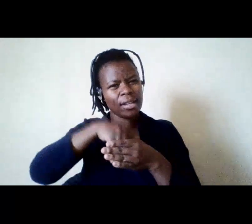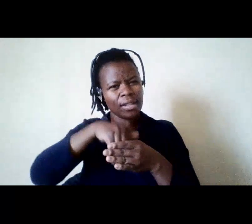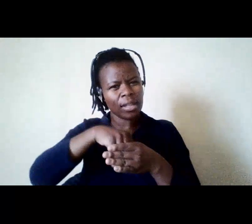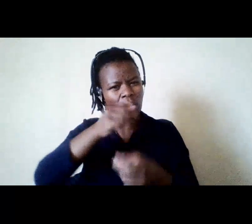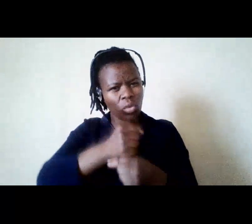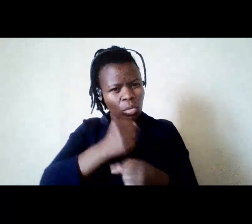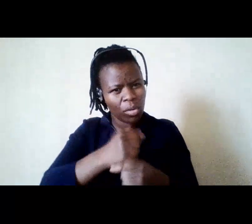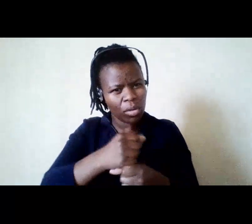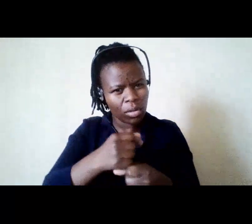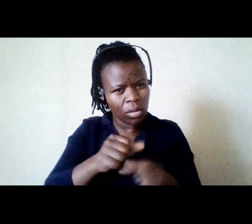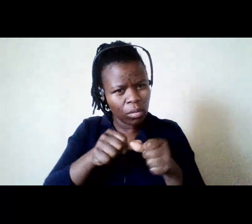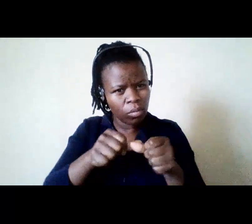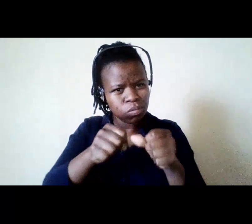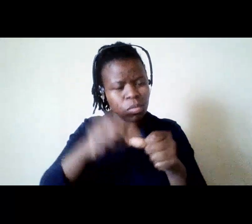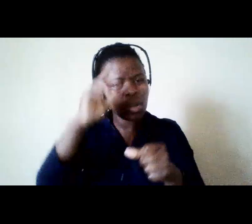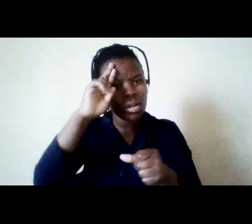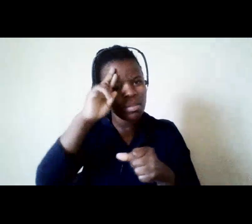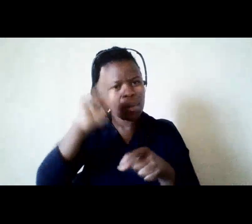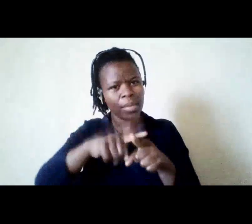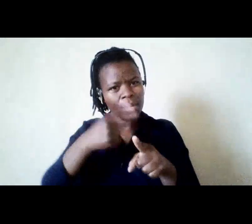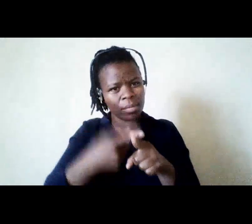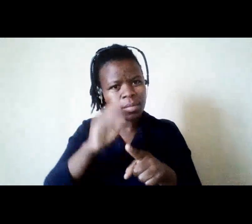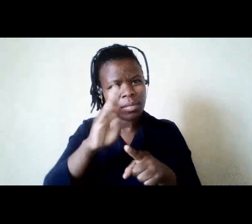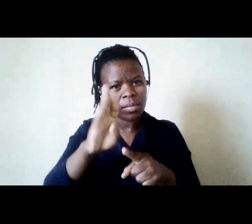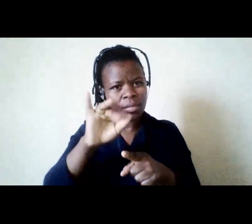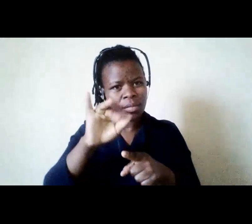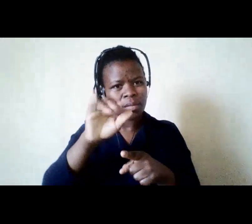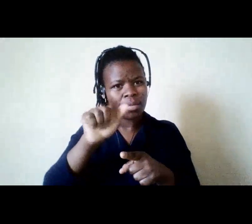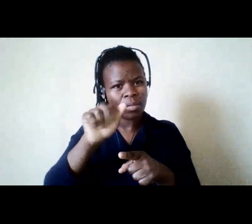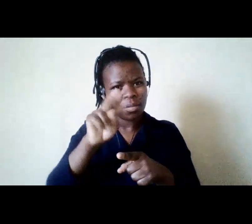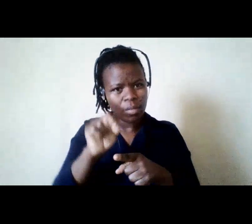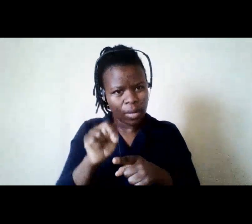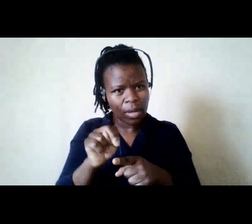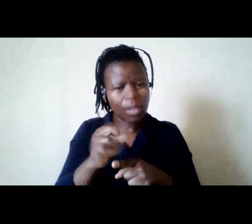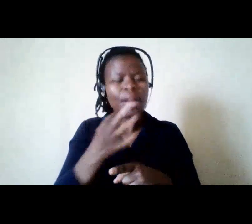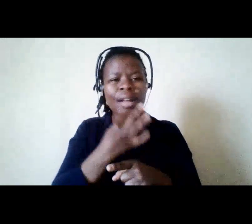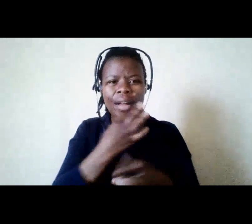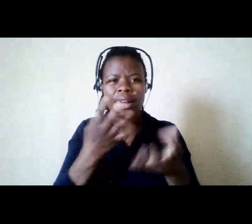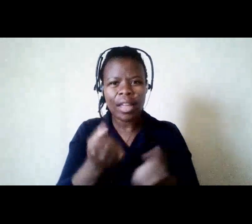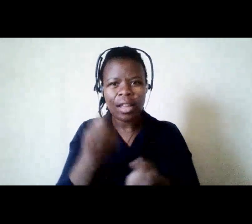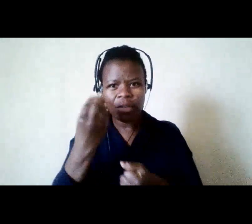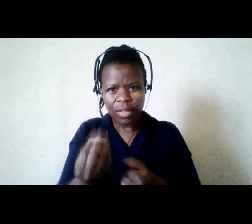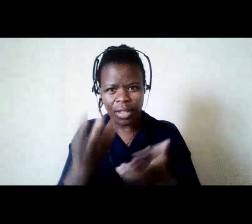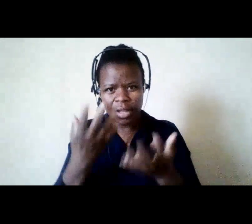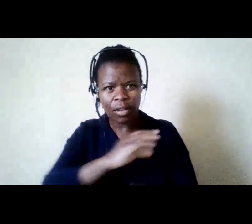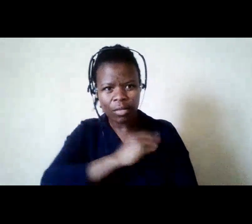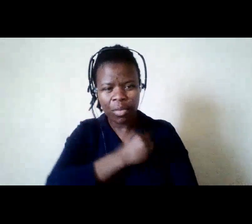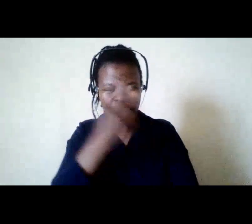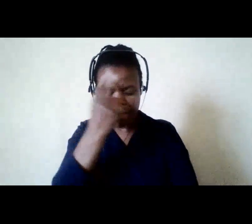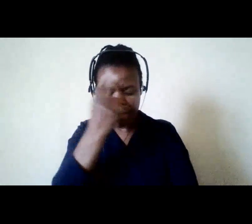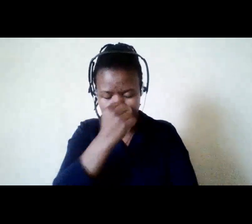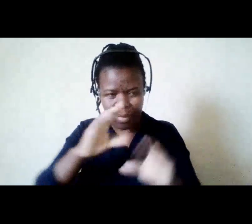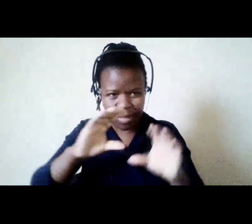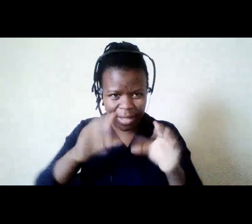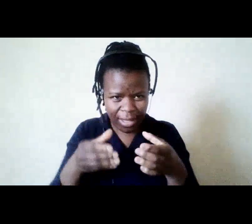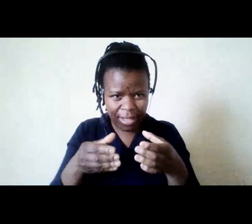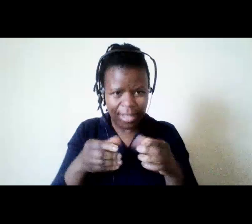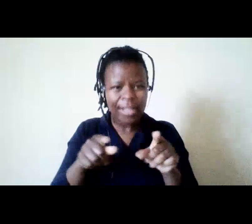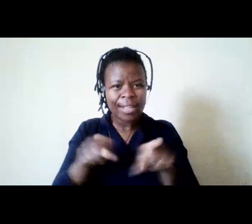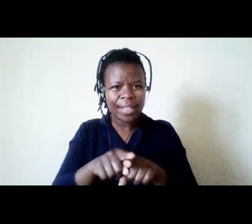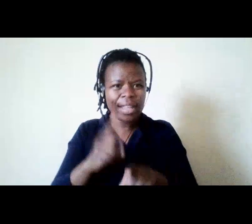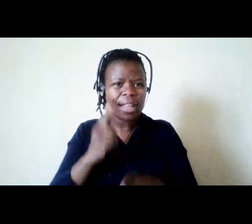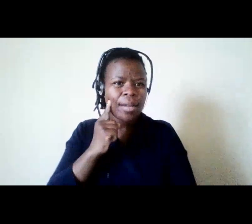that example Brian gave. Brian said there was a child with visual impairment in class, and the teacher was